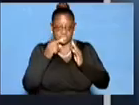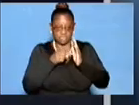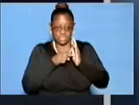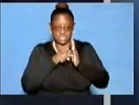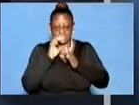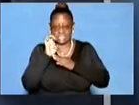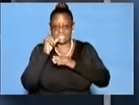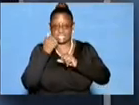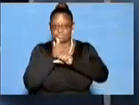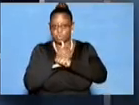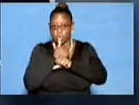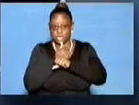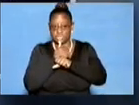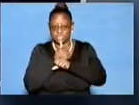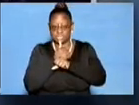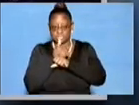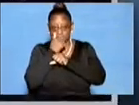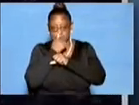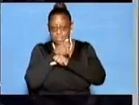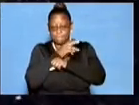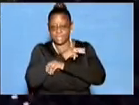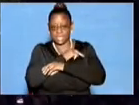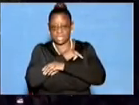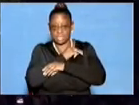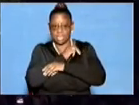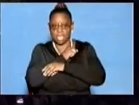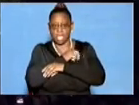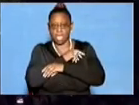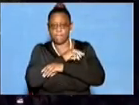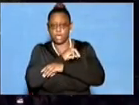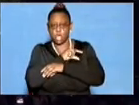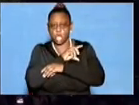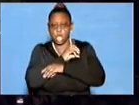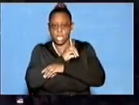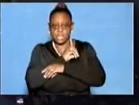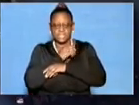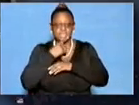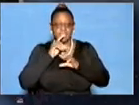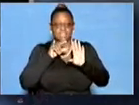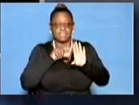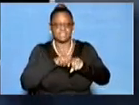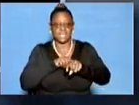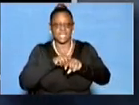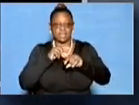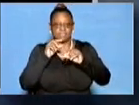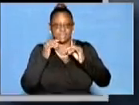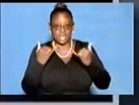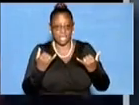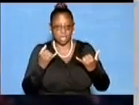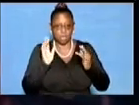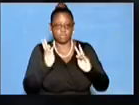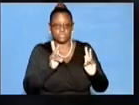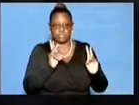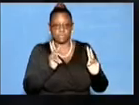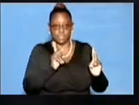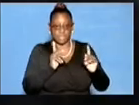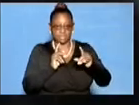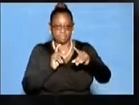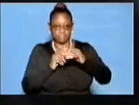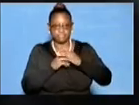Bahamas Esports Foundation, Michael Armagon, suggesting that the time is now to prepare. When it comes